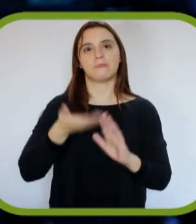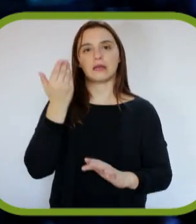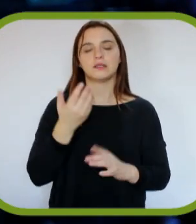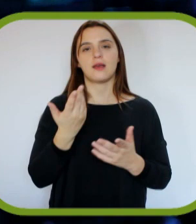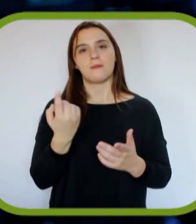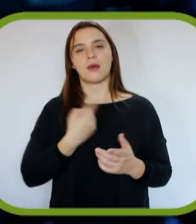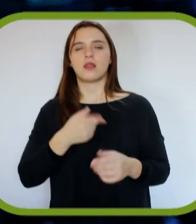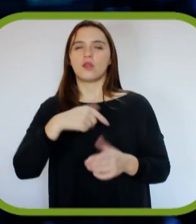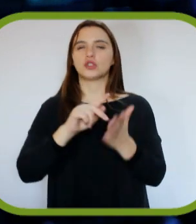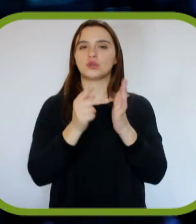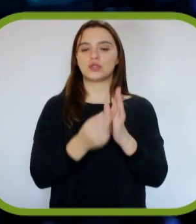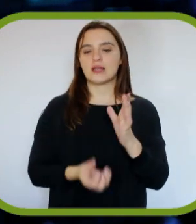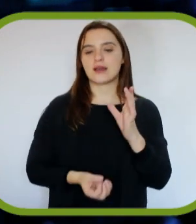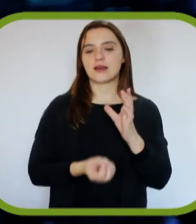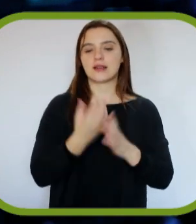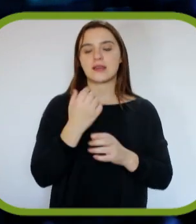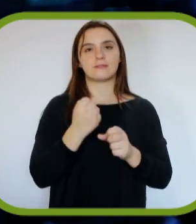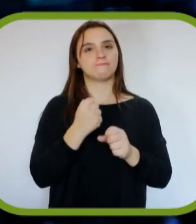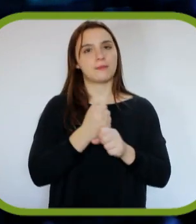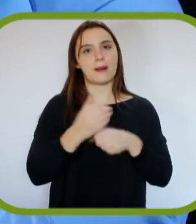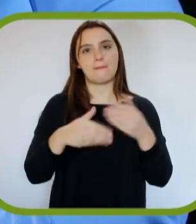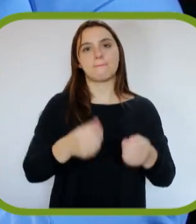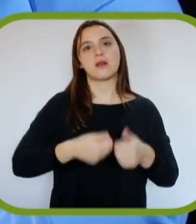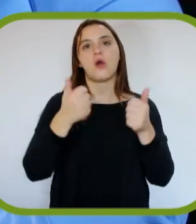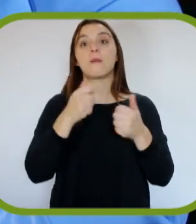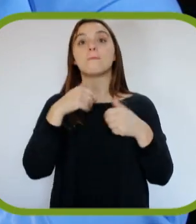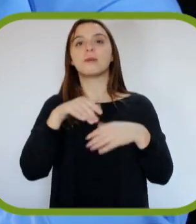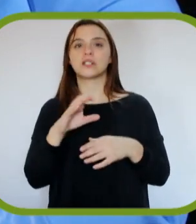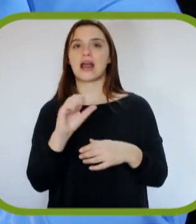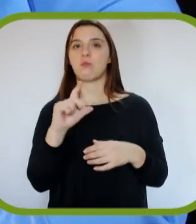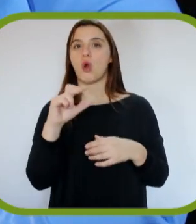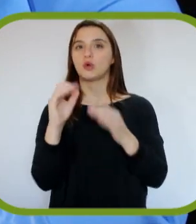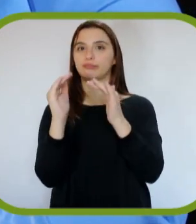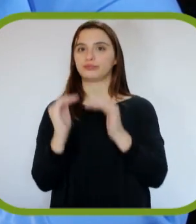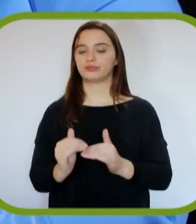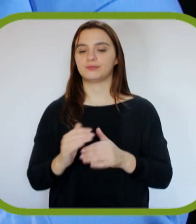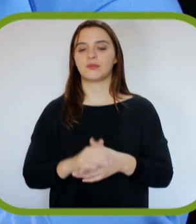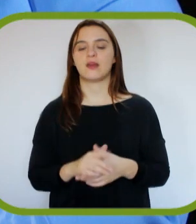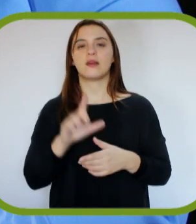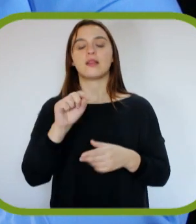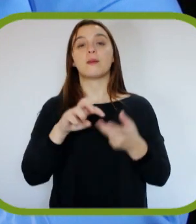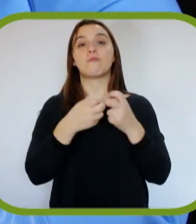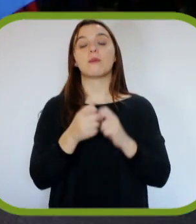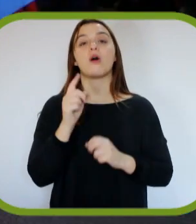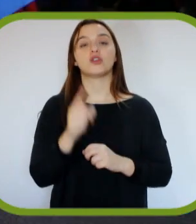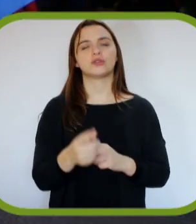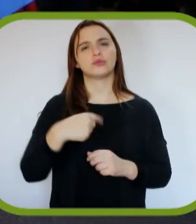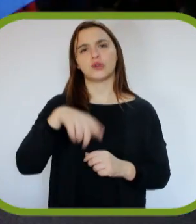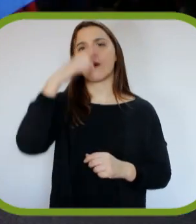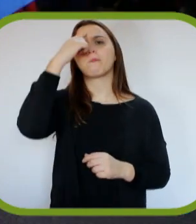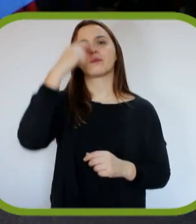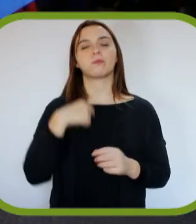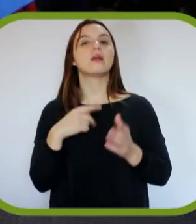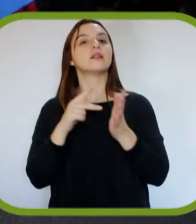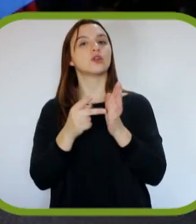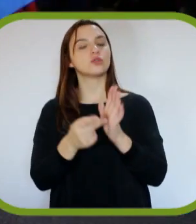look at ways that we can create more efficient technologies and reduce the carbon footprint. At the same time, the other side of the issue is that